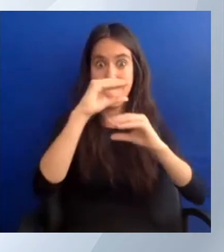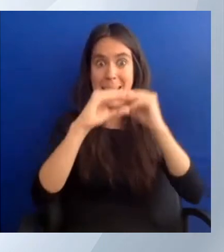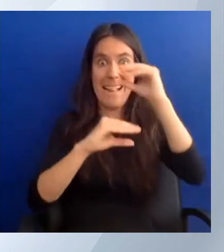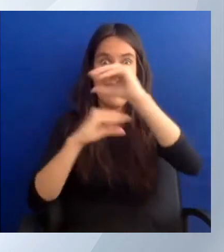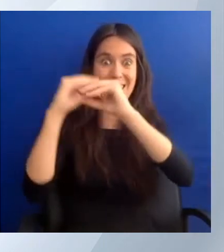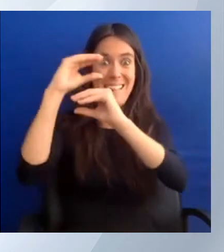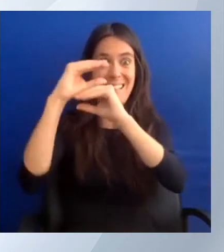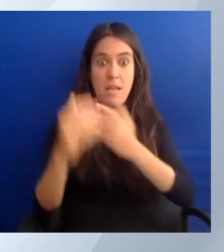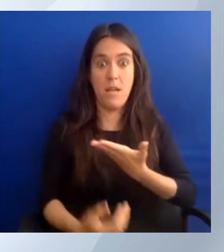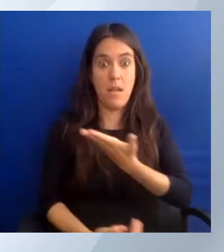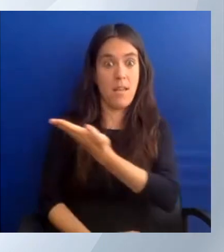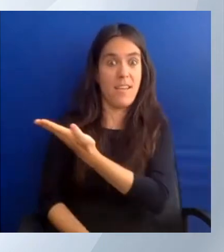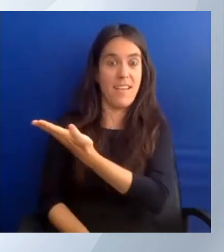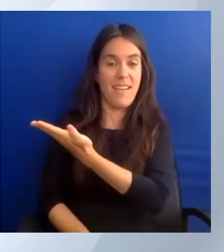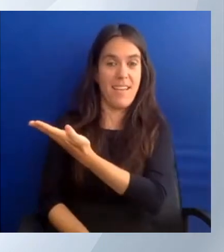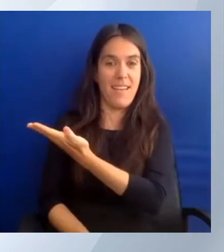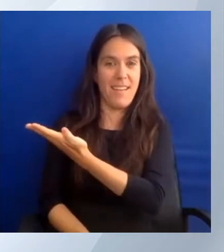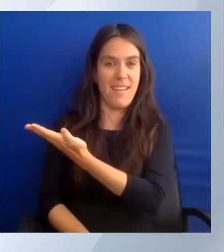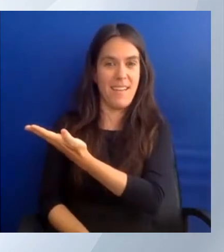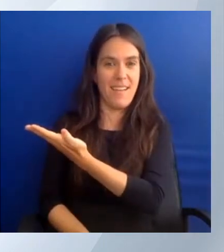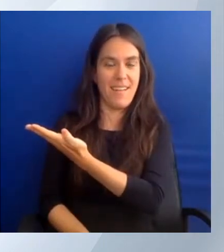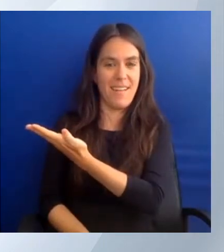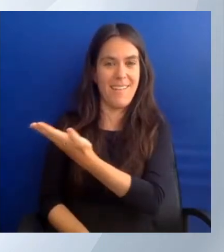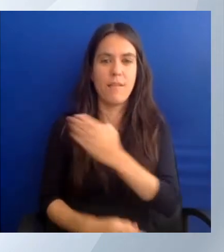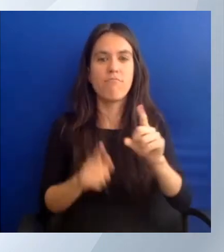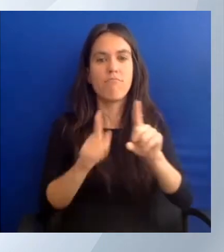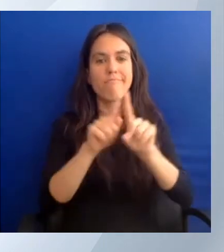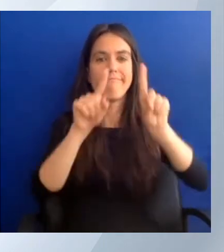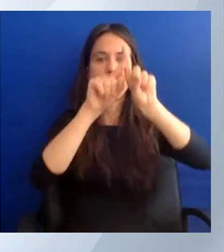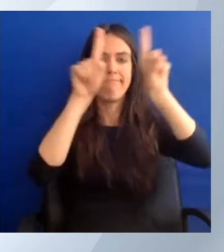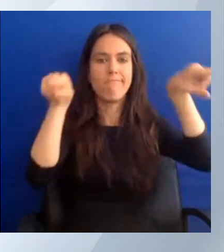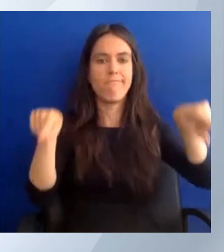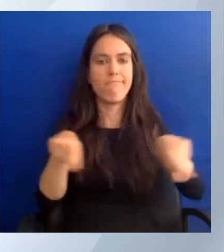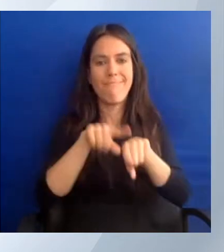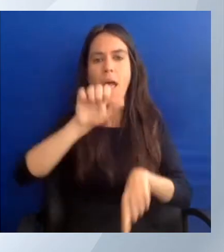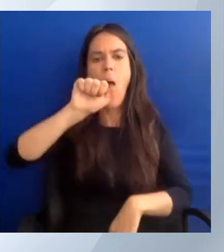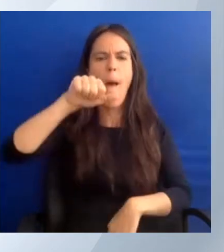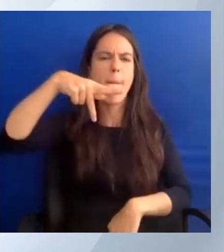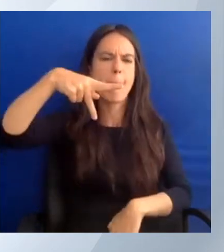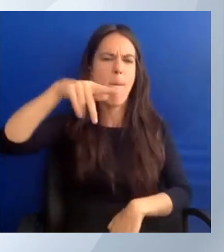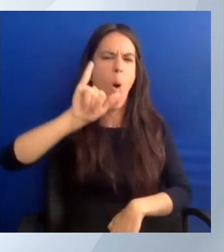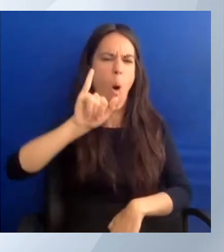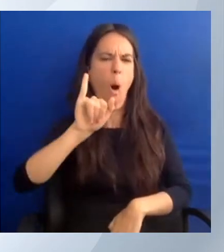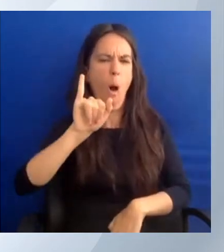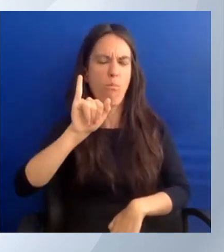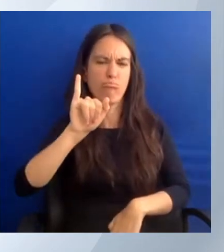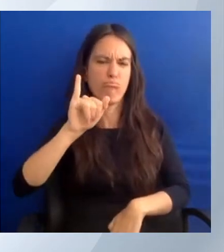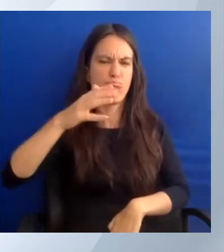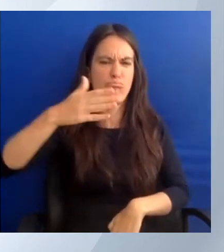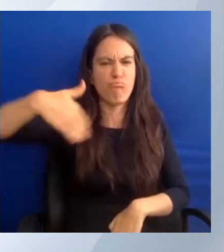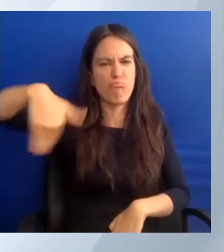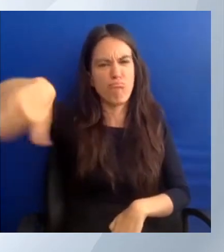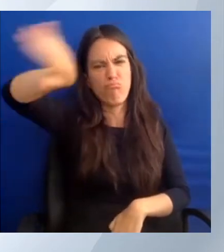is a standard HTTP or gRPC API backed up by one or multiple